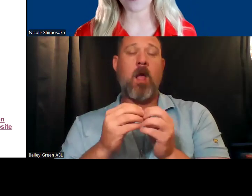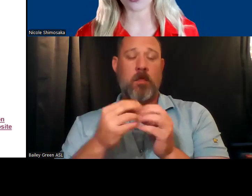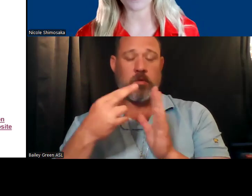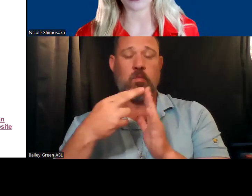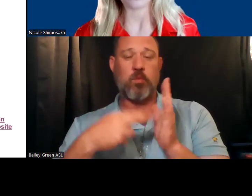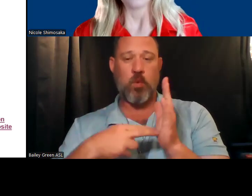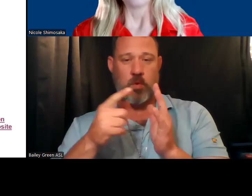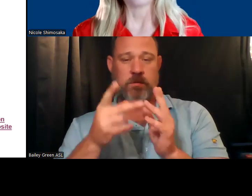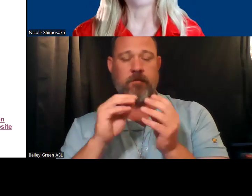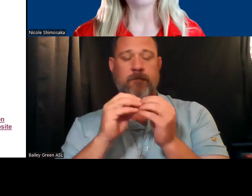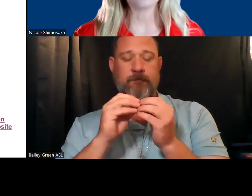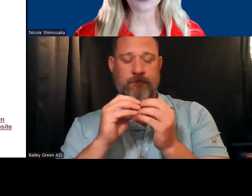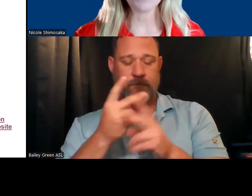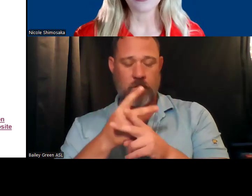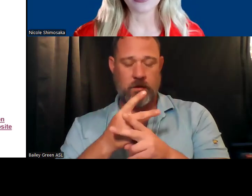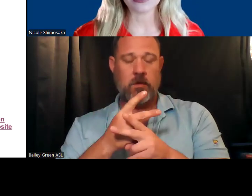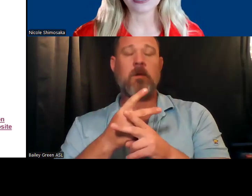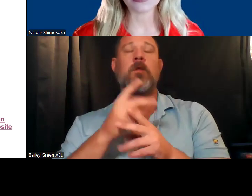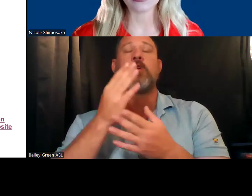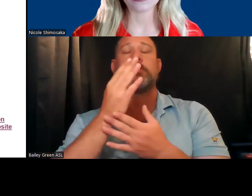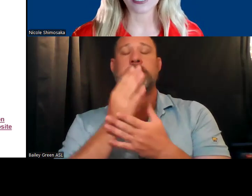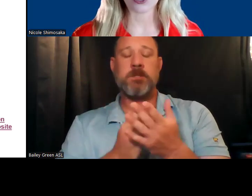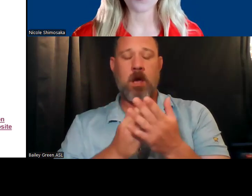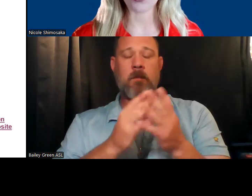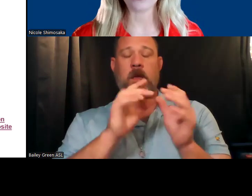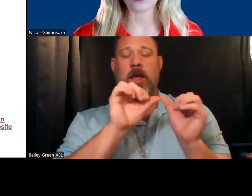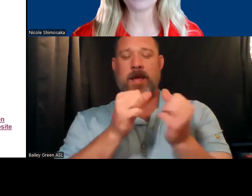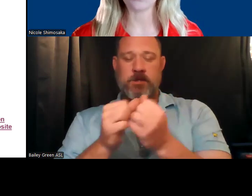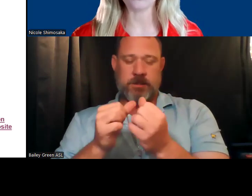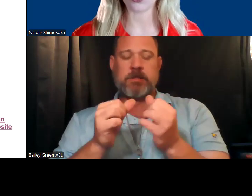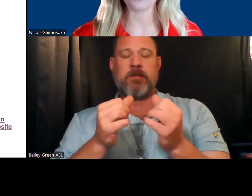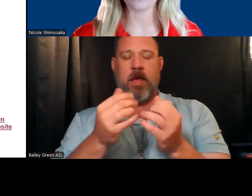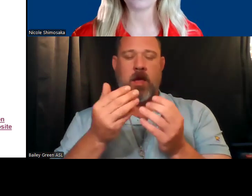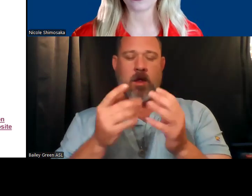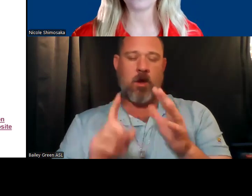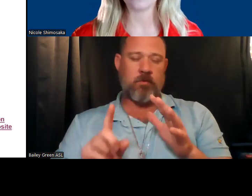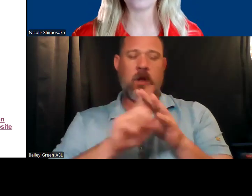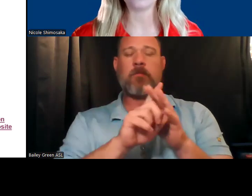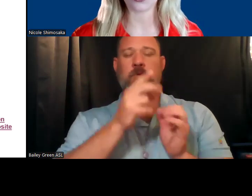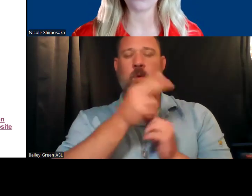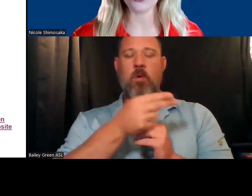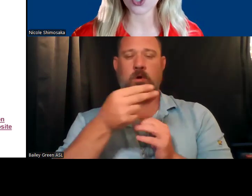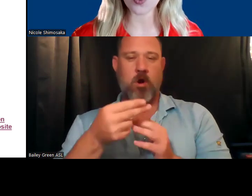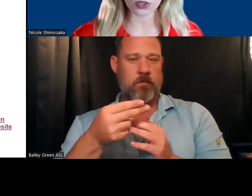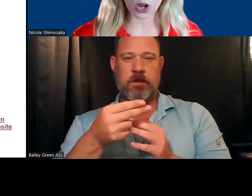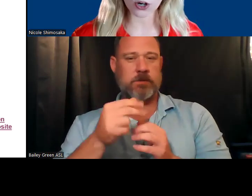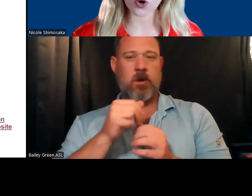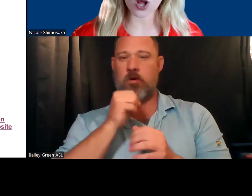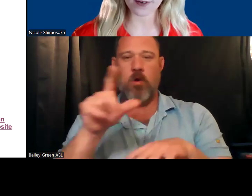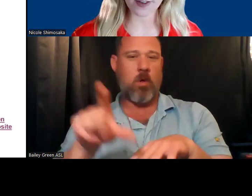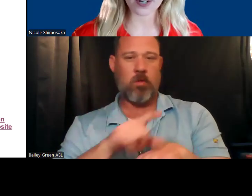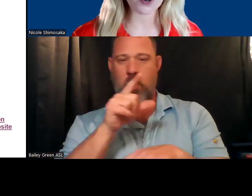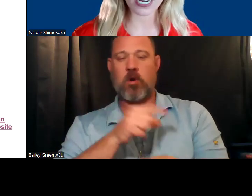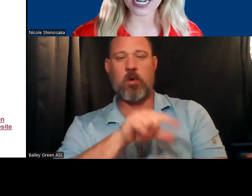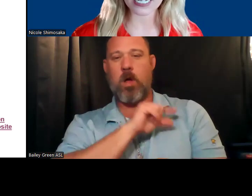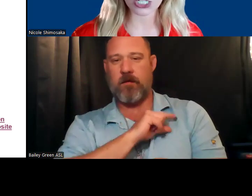that formula, there are some entities that are brought up to hold harmless, and then they are no longer